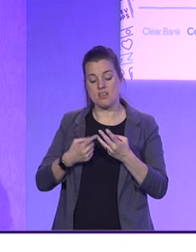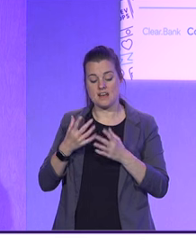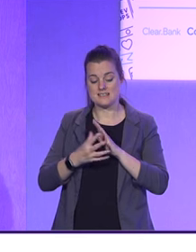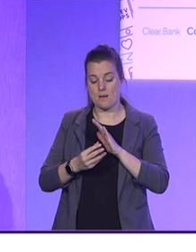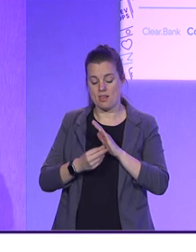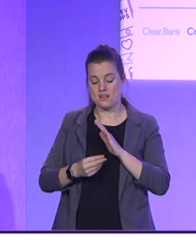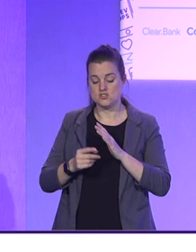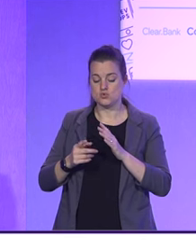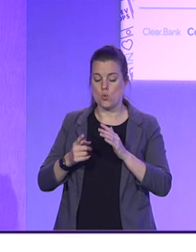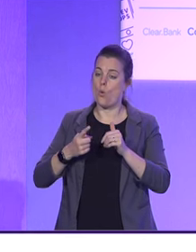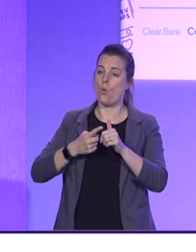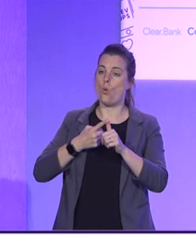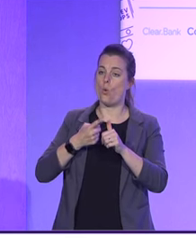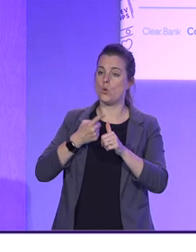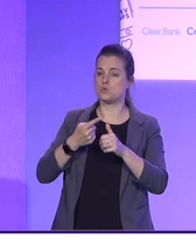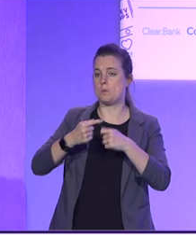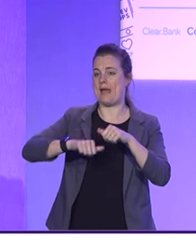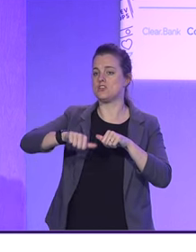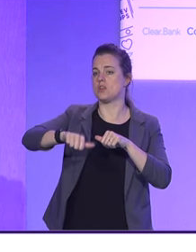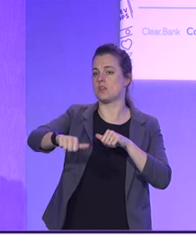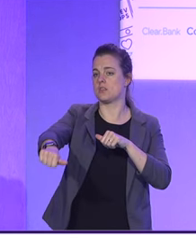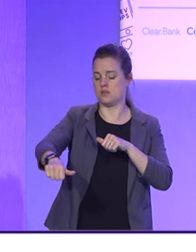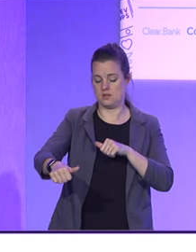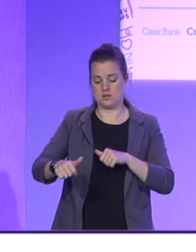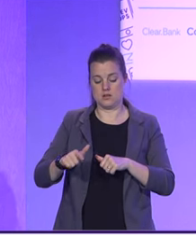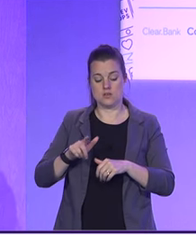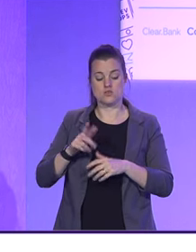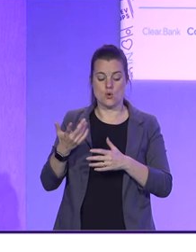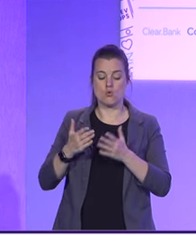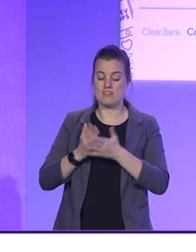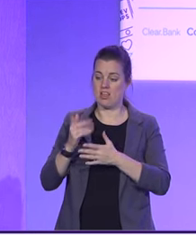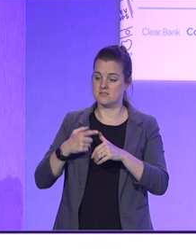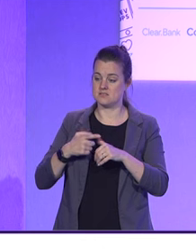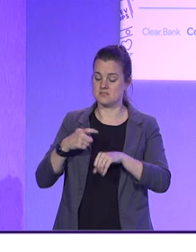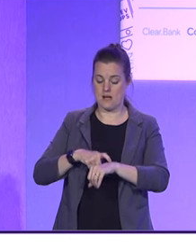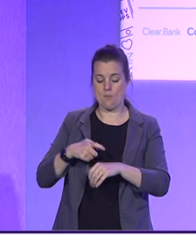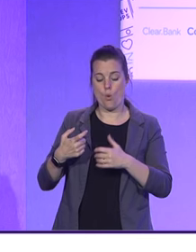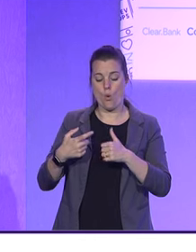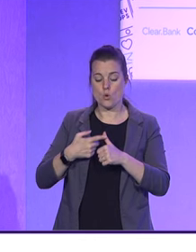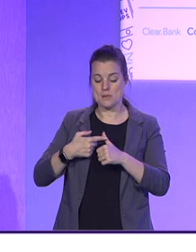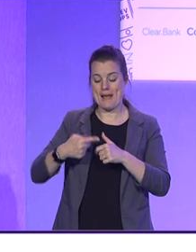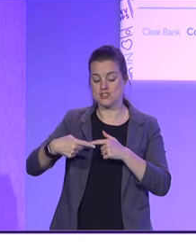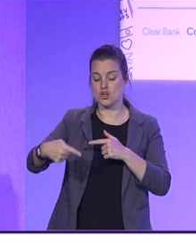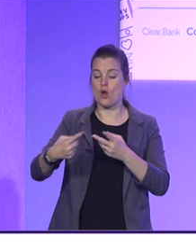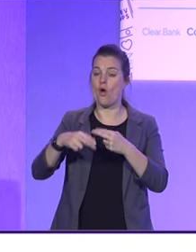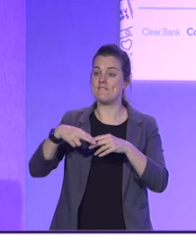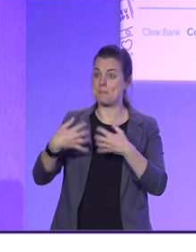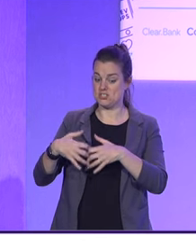the automation of machinery. This is, well, this requires a lot of power because basically you are